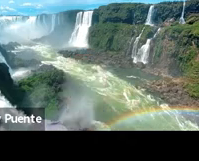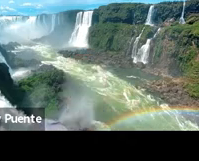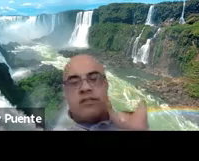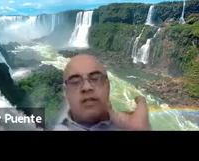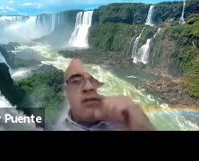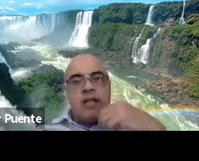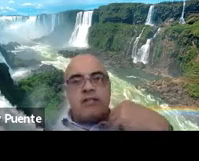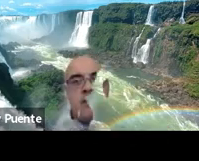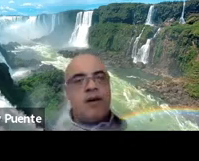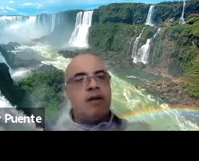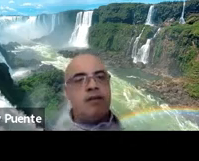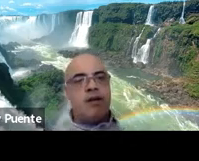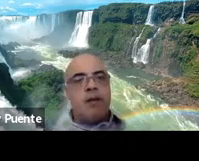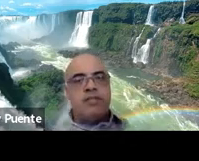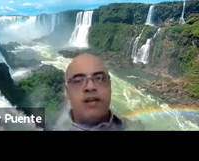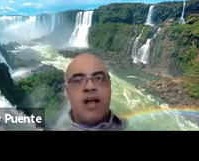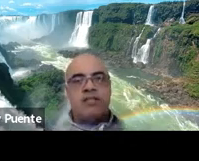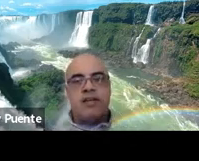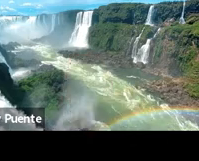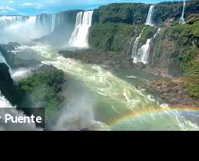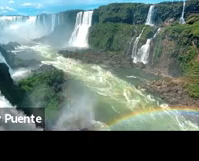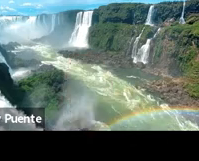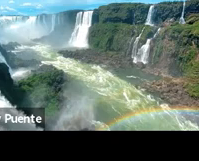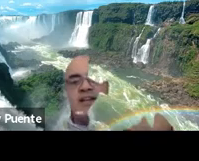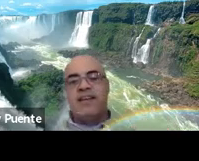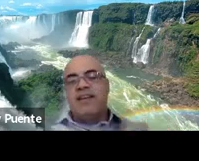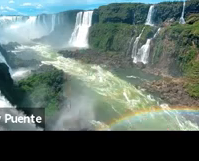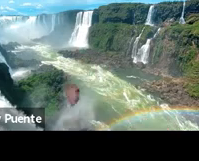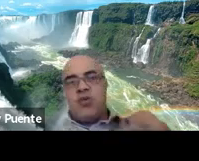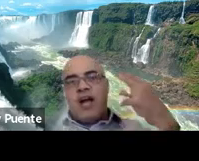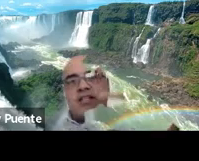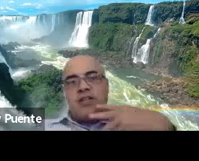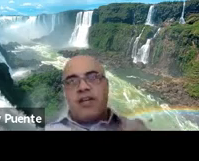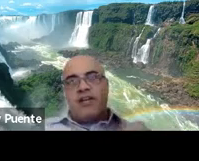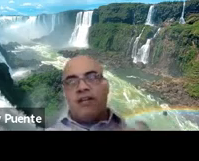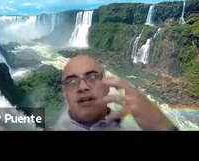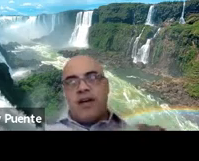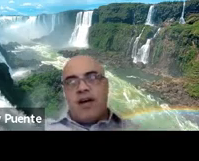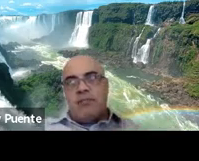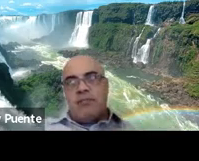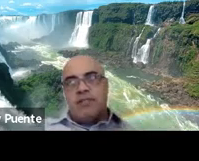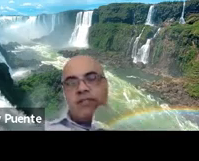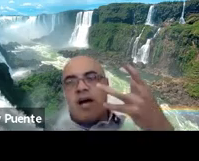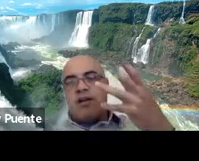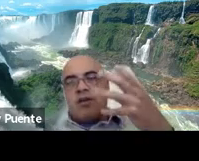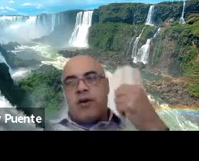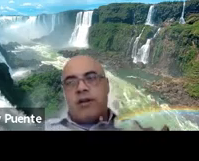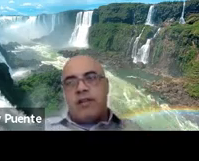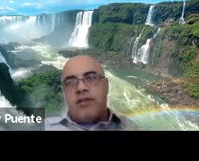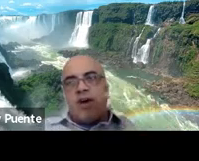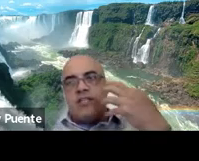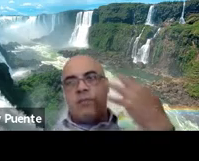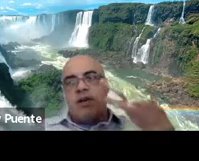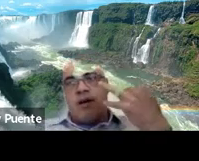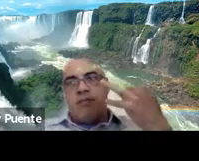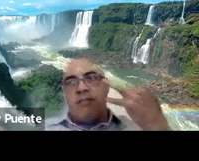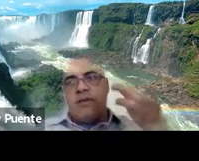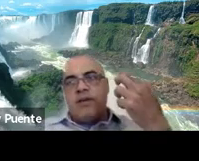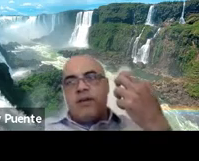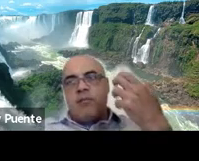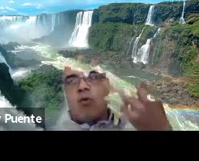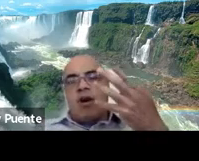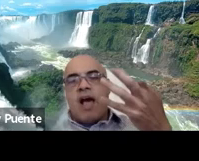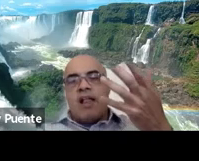Bandura actually discovered that's the opposite actually happens, is that you actually it's not cathartic, then you actually